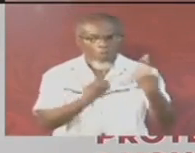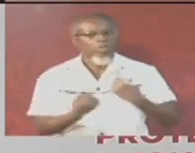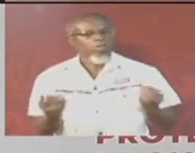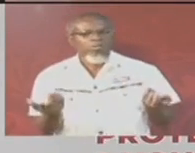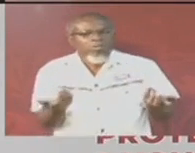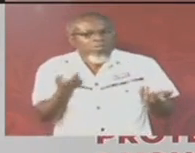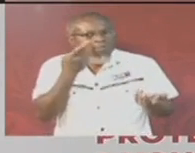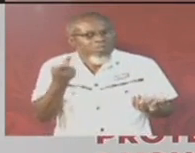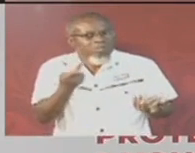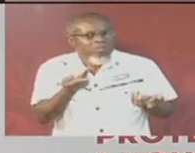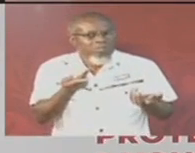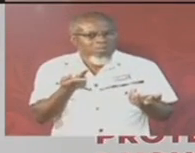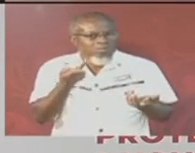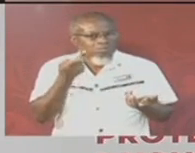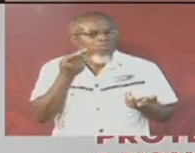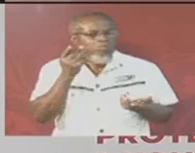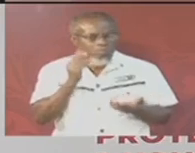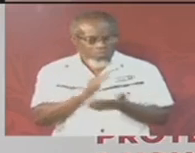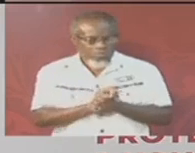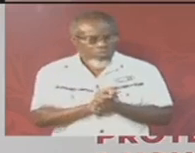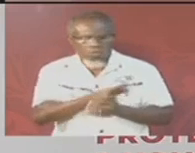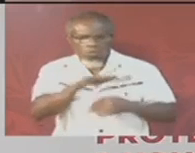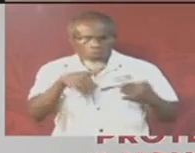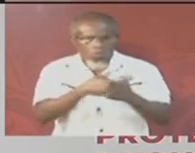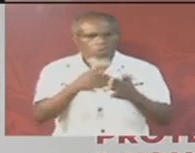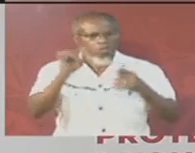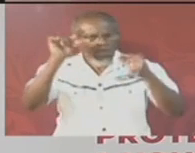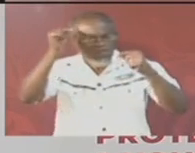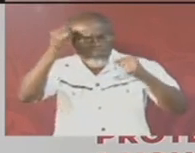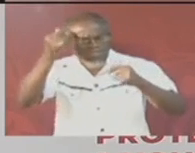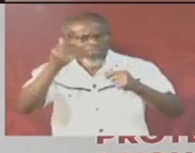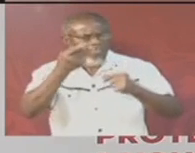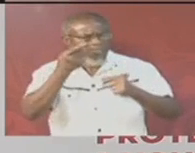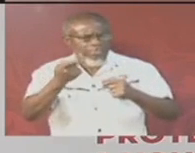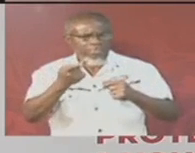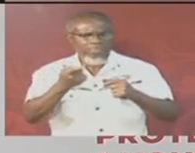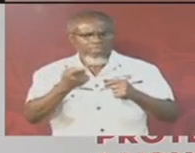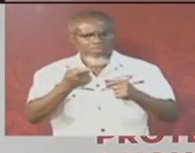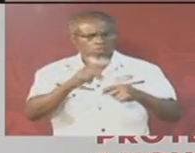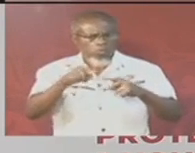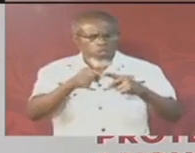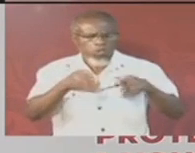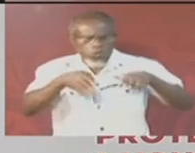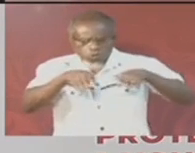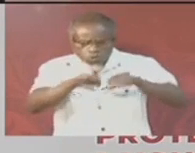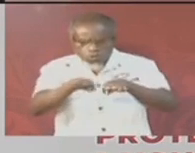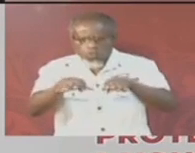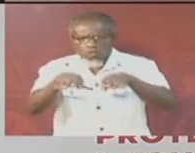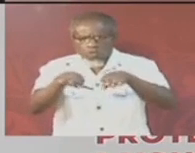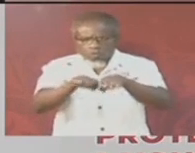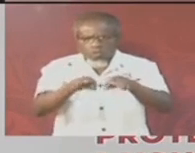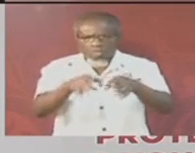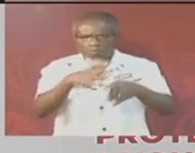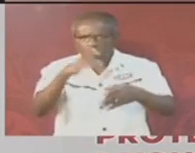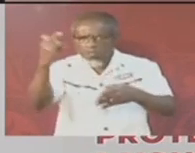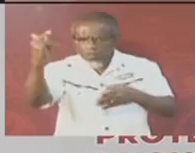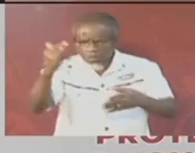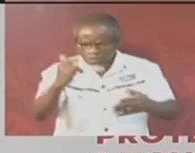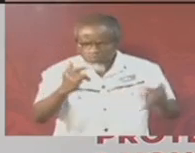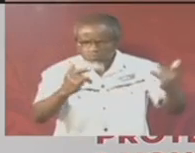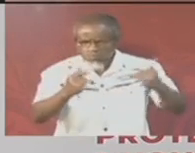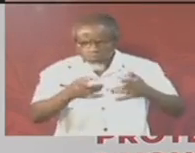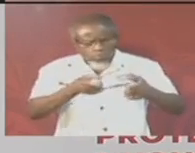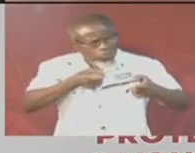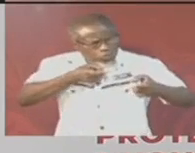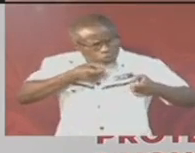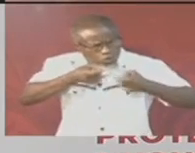loved ones, and all of us by closing the borders and having people return in an orderly, controlled fashion.